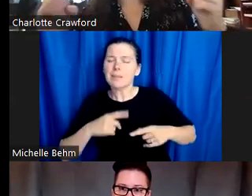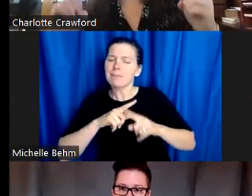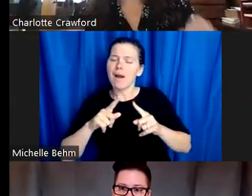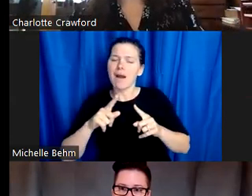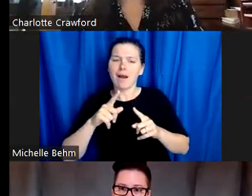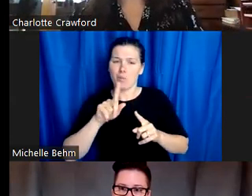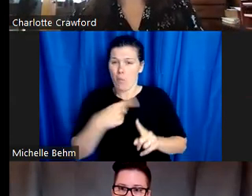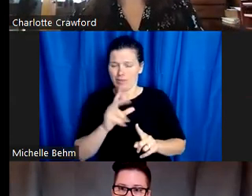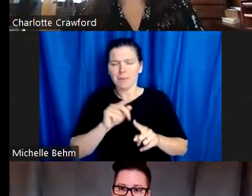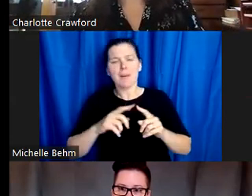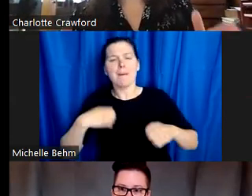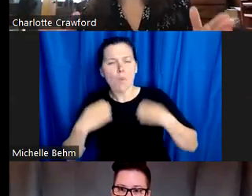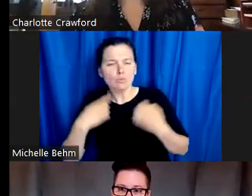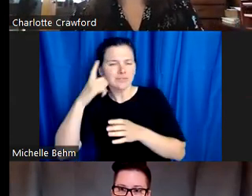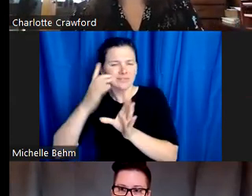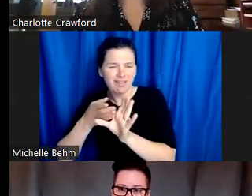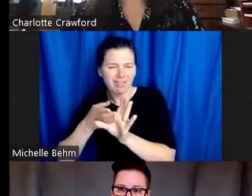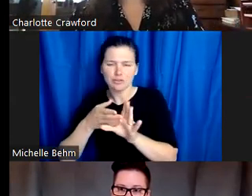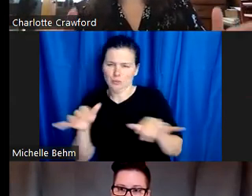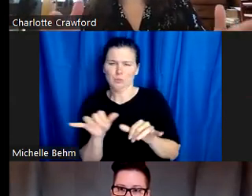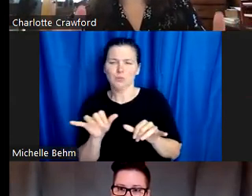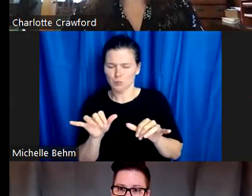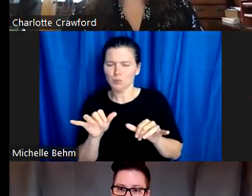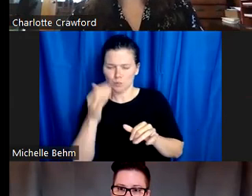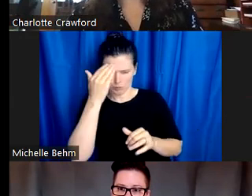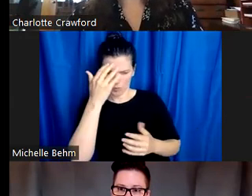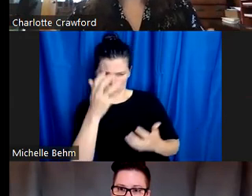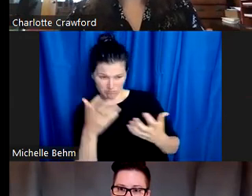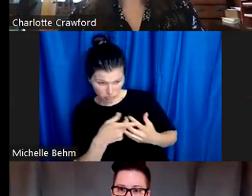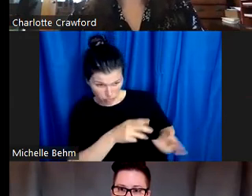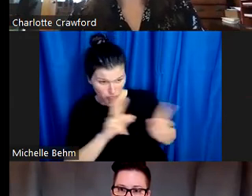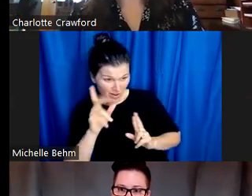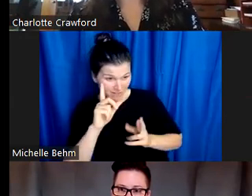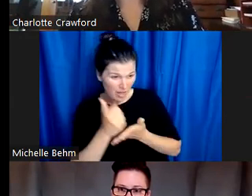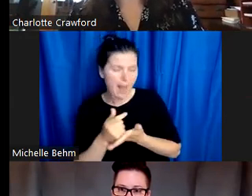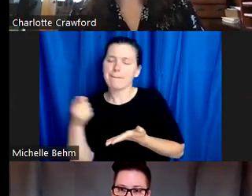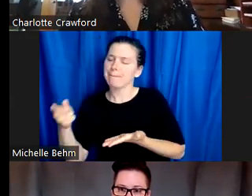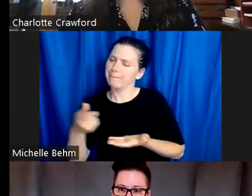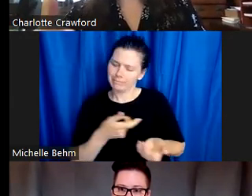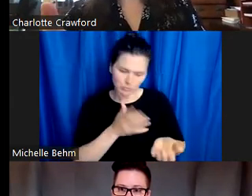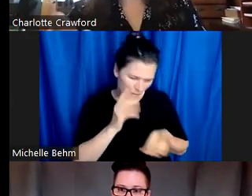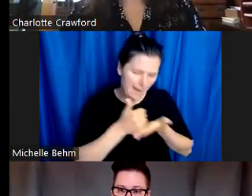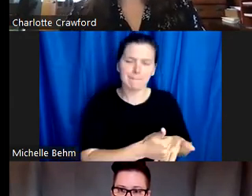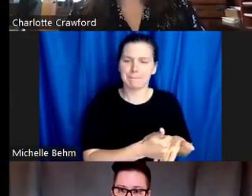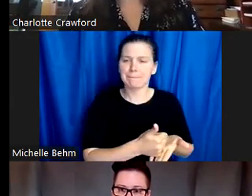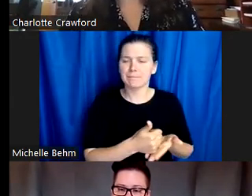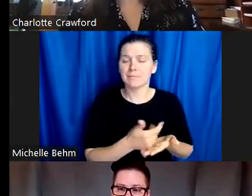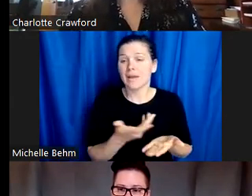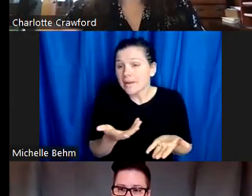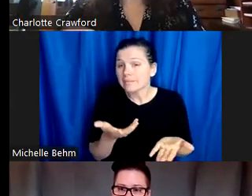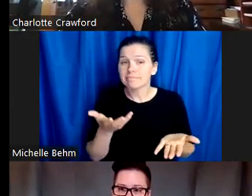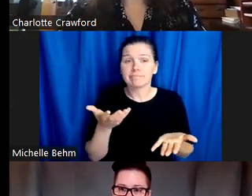socially, psychologically, where they're at. If they're ready for help, they will help them get the help. And it may not